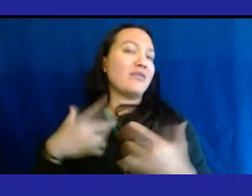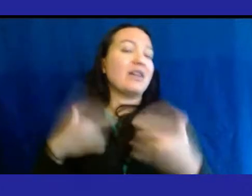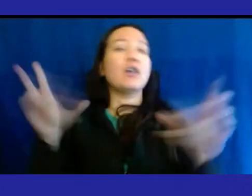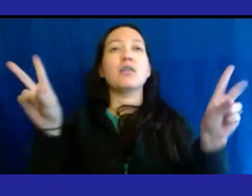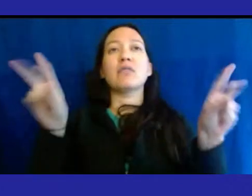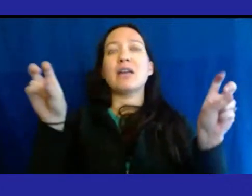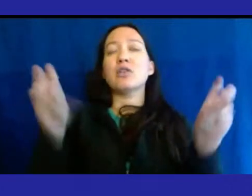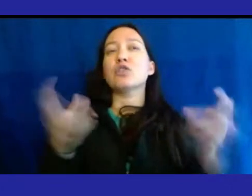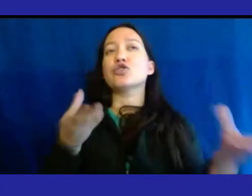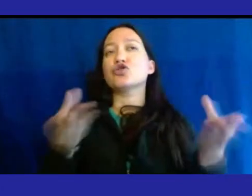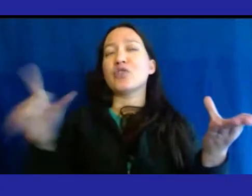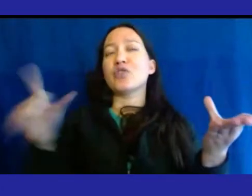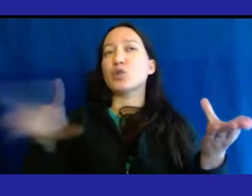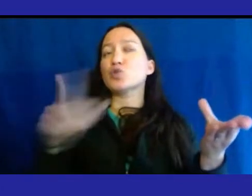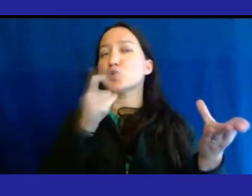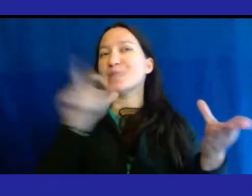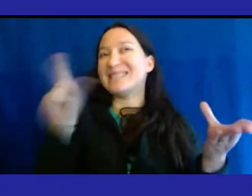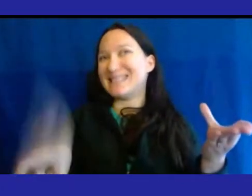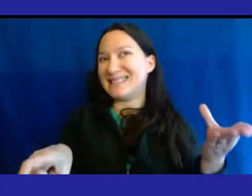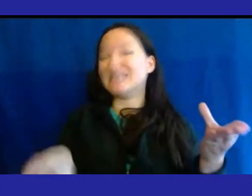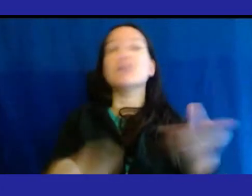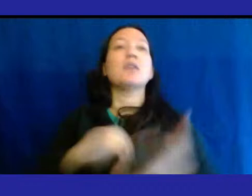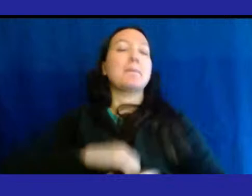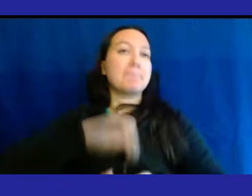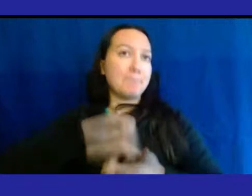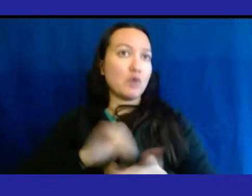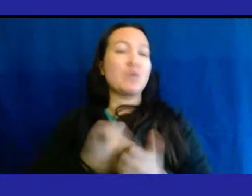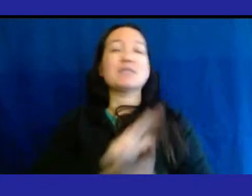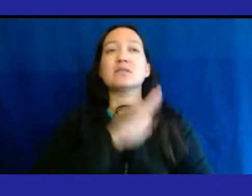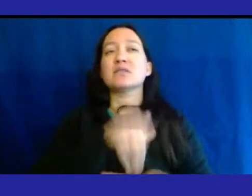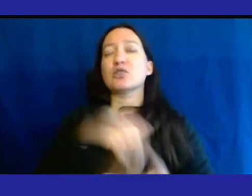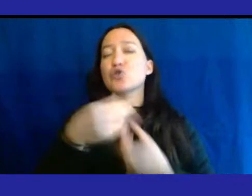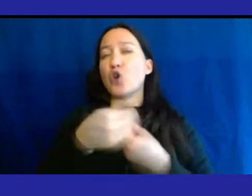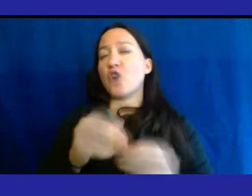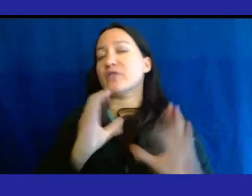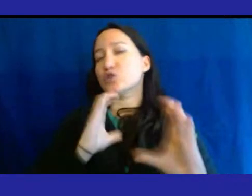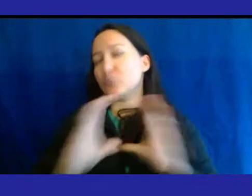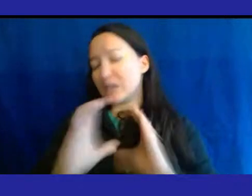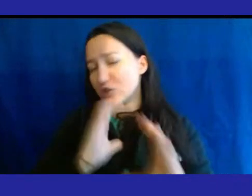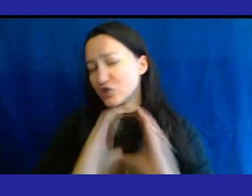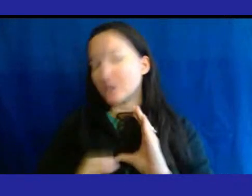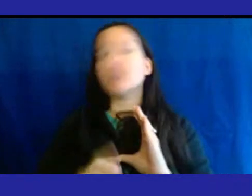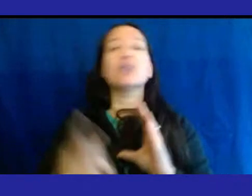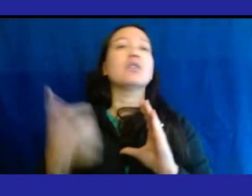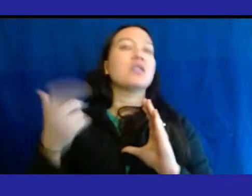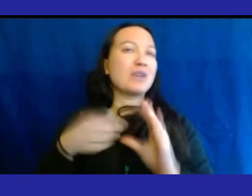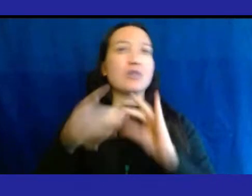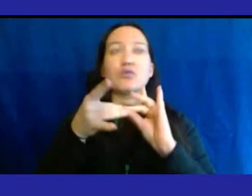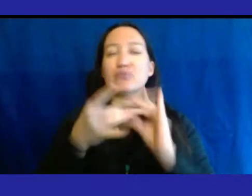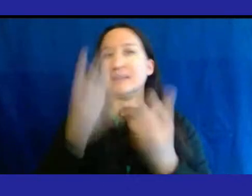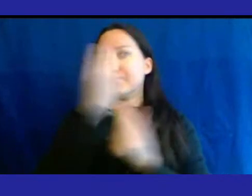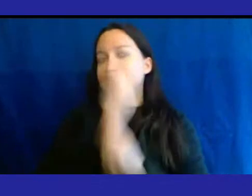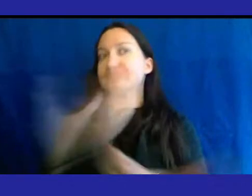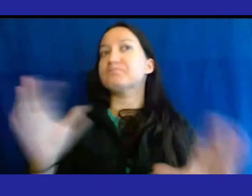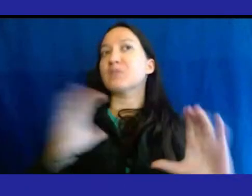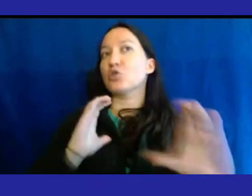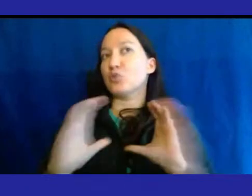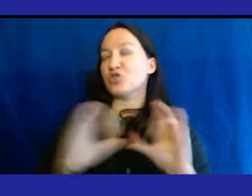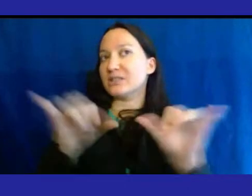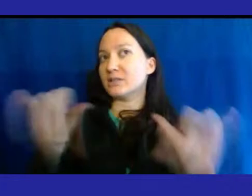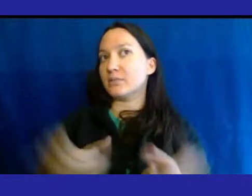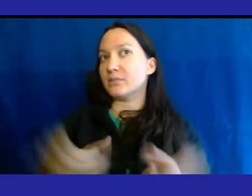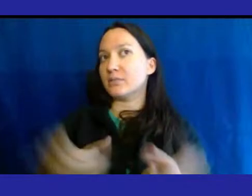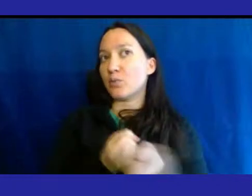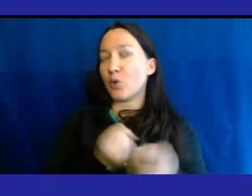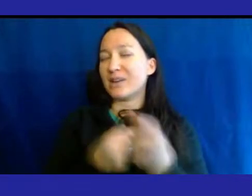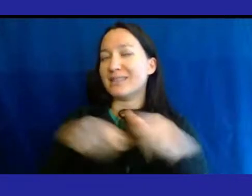Who Need. We did it in partnership with Central Office Communications, and we also released system-wide communications supporting the event. It